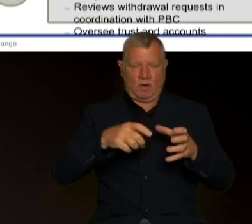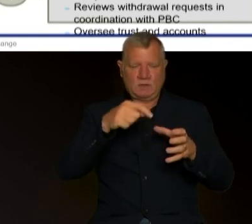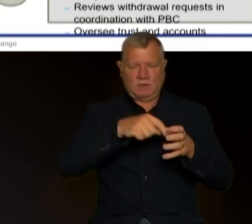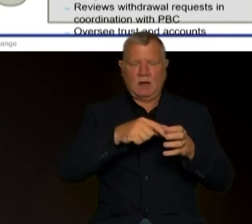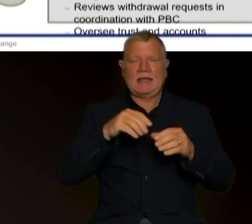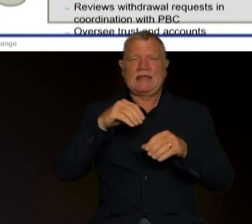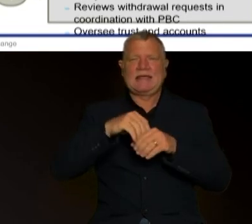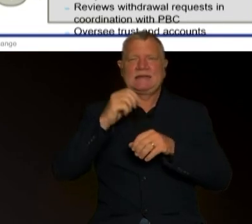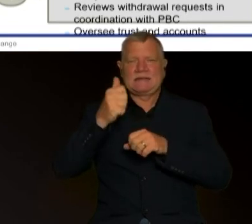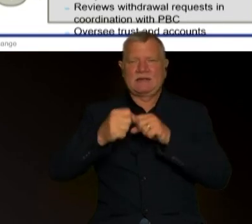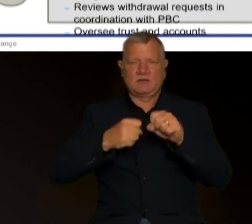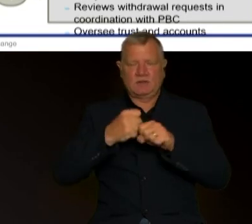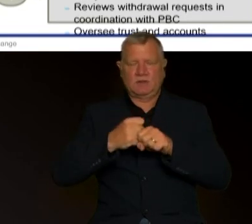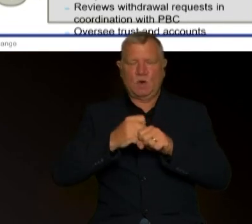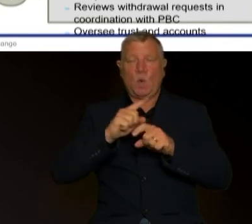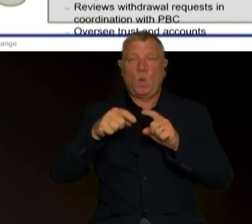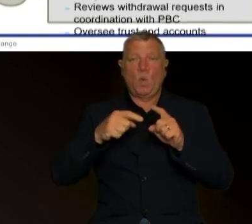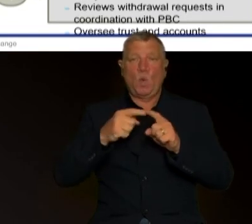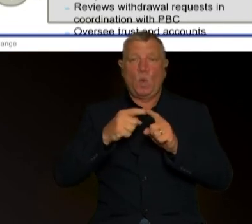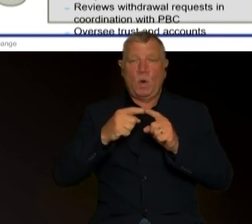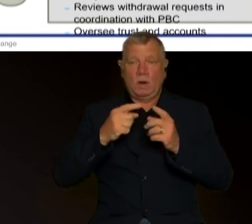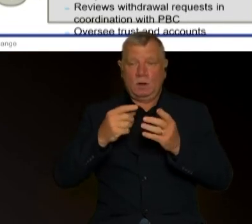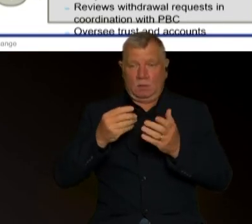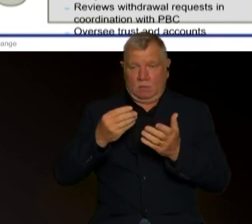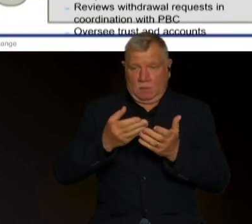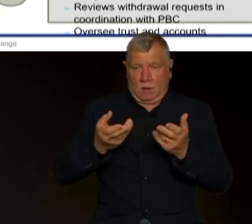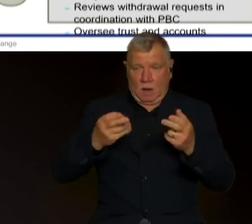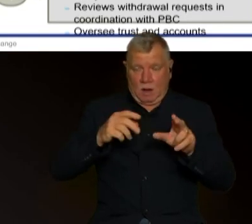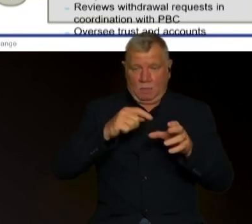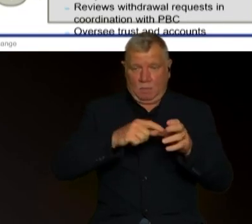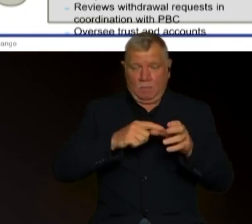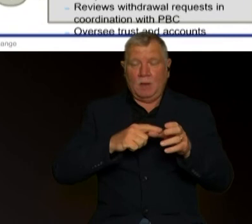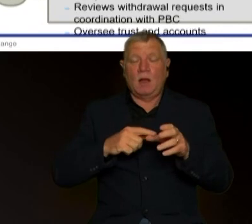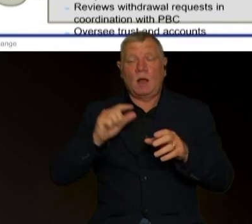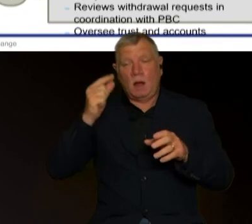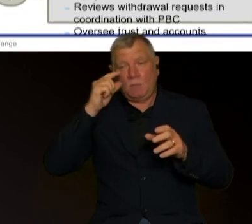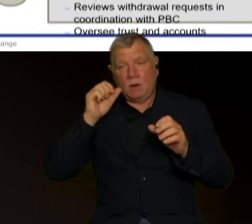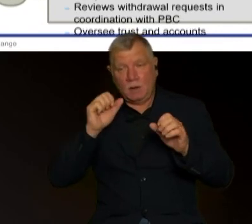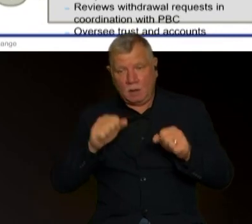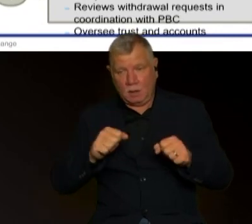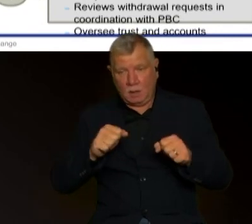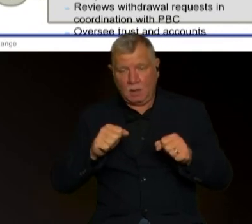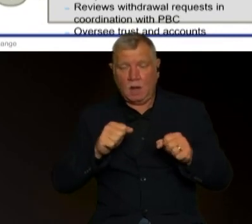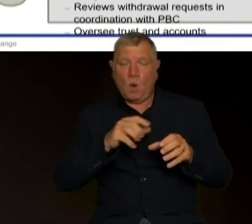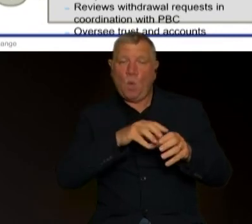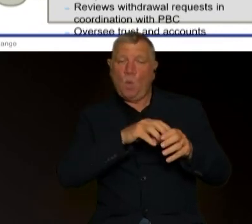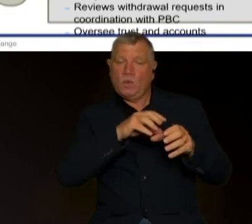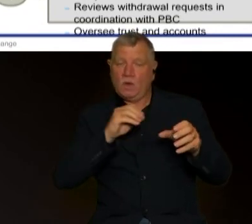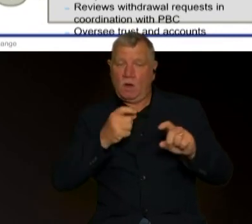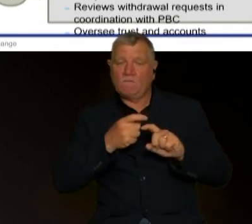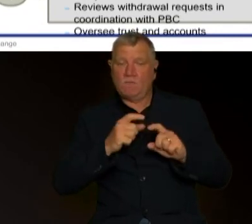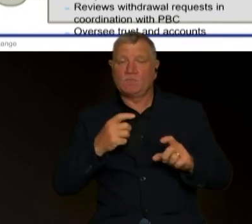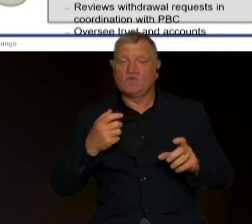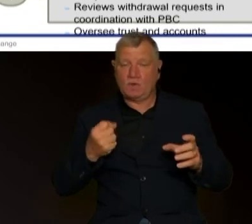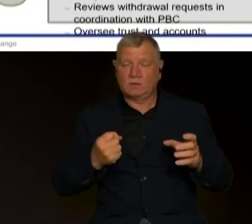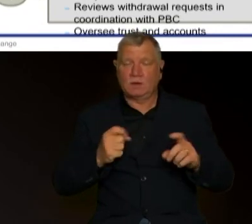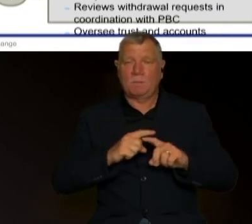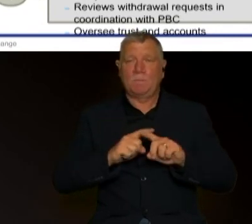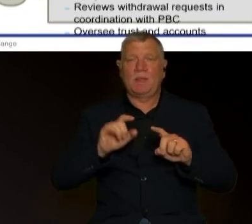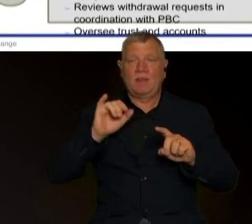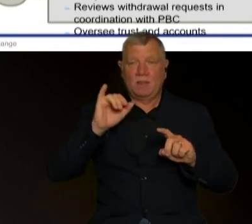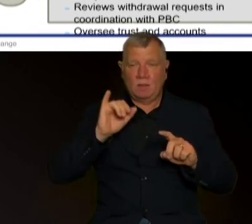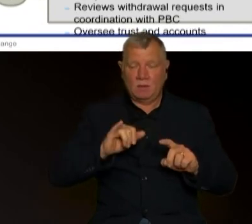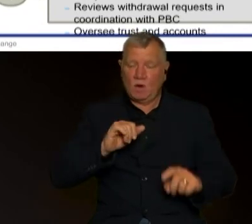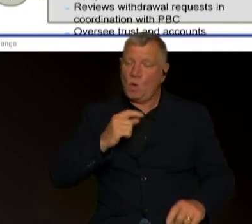10 years. Once certain criteria are met, the government can request withdrawals from the trust. These funds